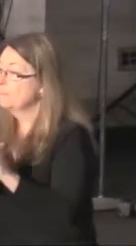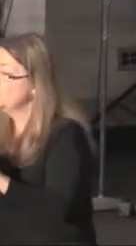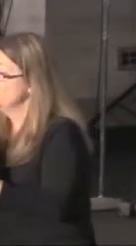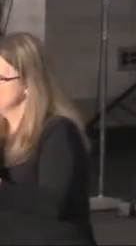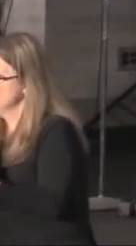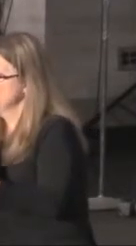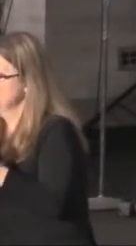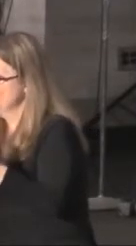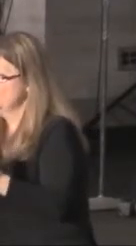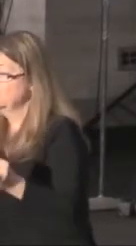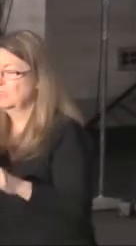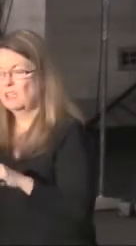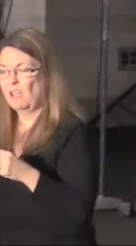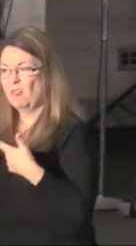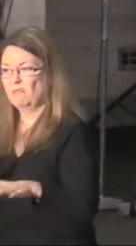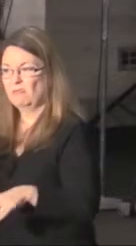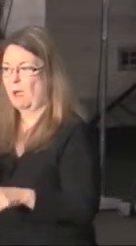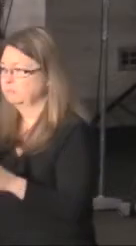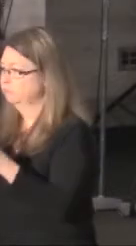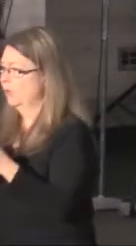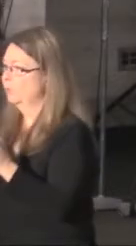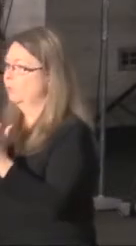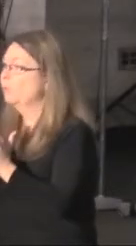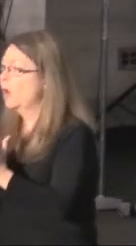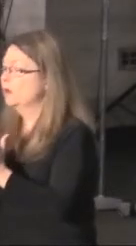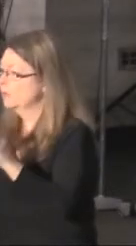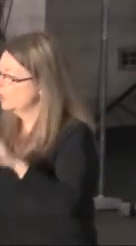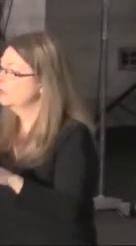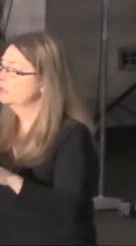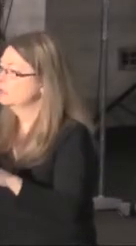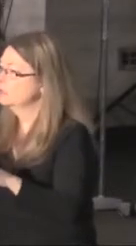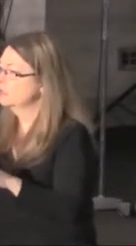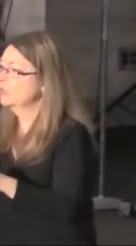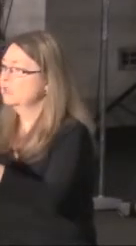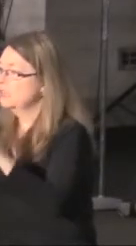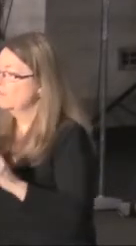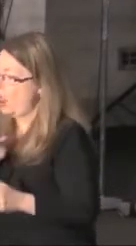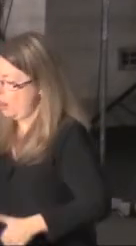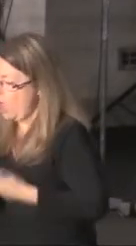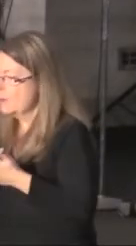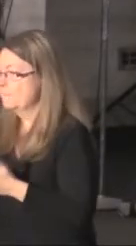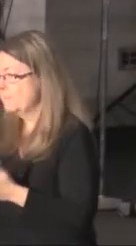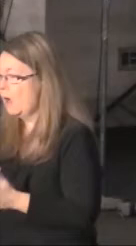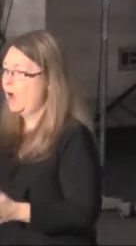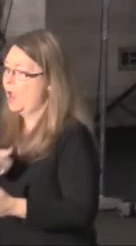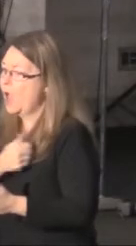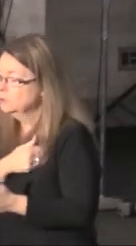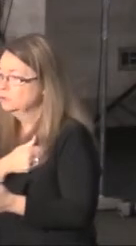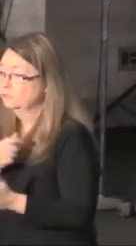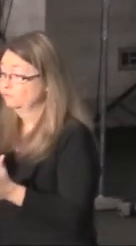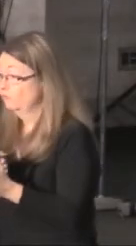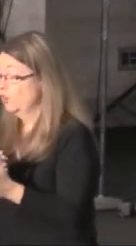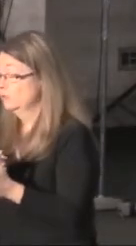we can't lose the perspective that prayer and thanksgiving bring to our lives and to our minds and to our attitudes. And so the